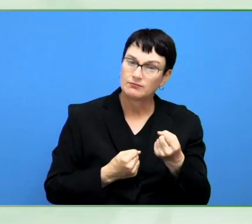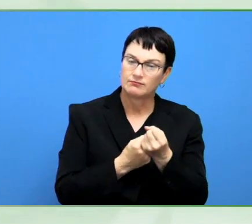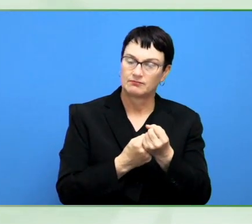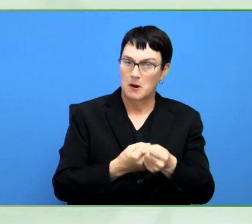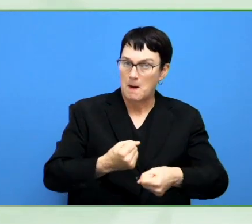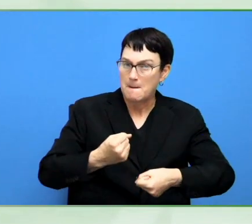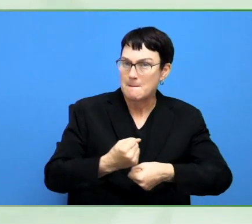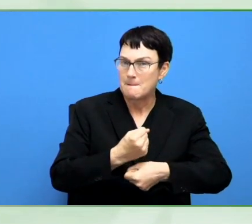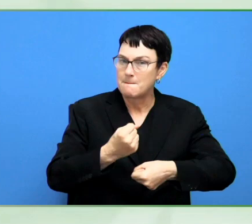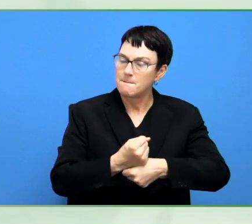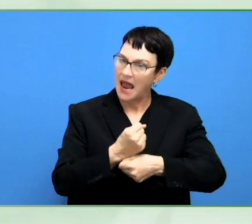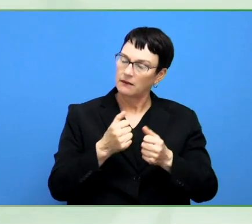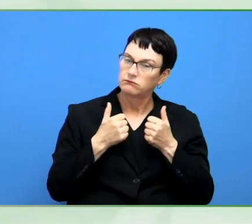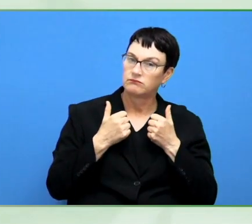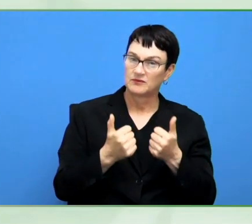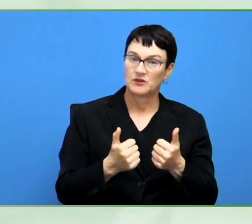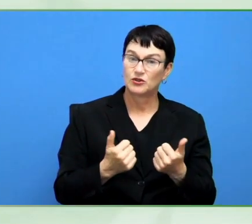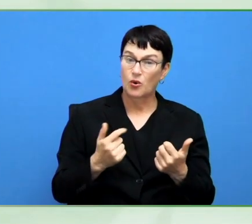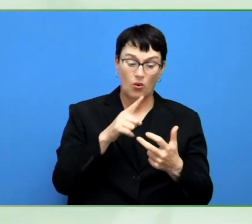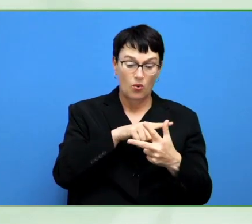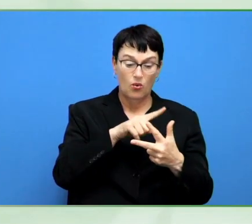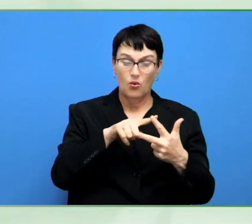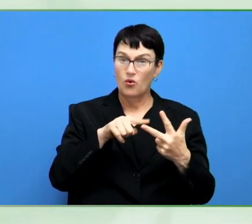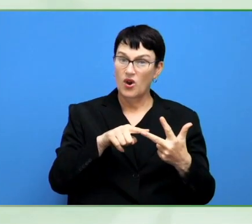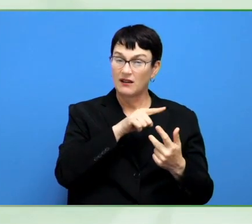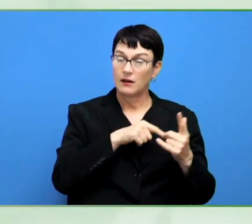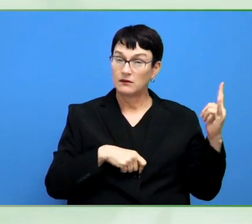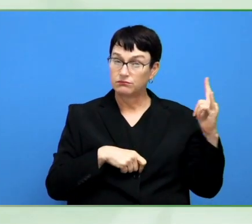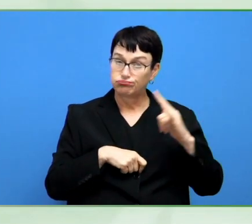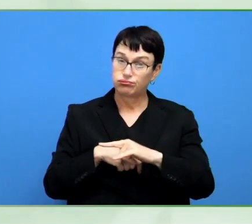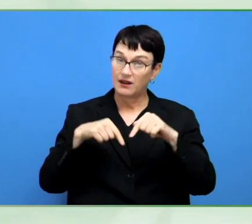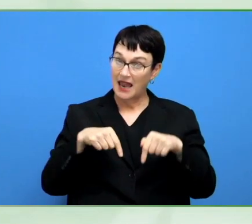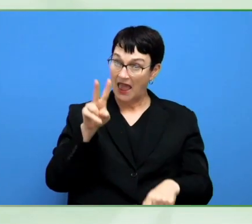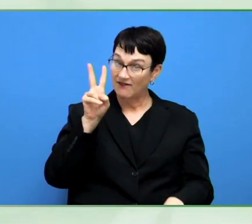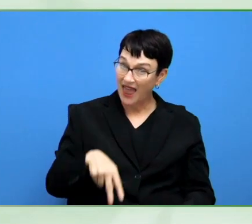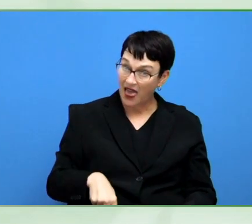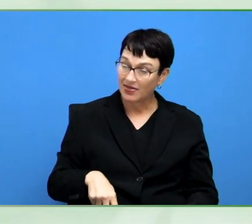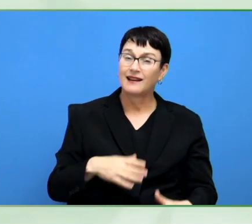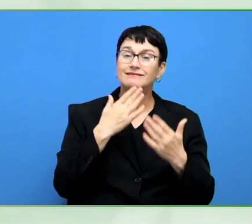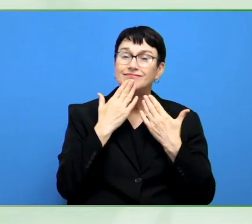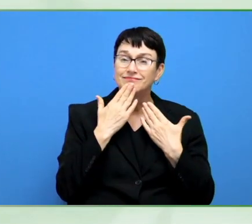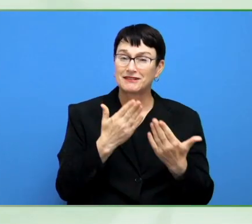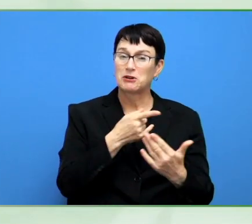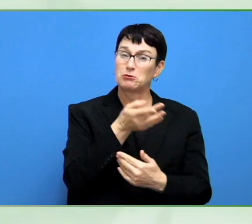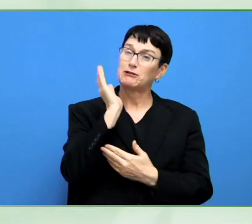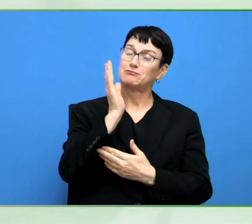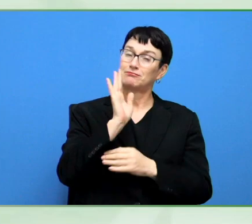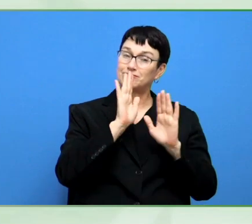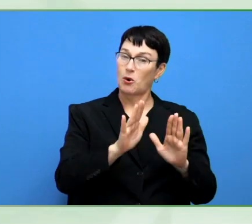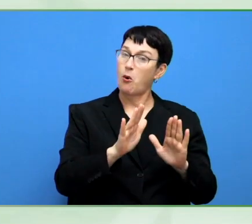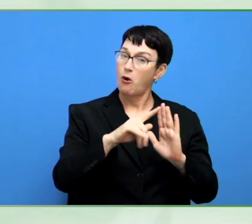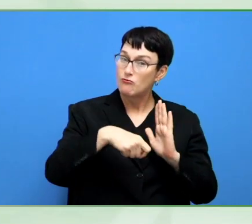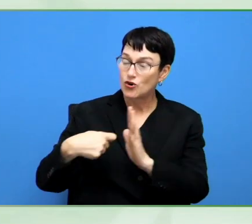their experience. So thank you very much for that, and I wish you really a lot of success in your activities.